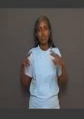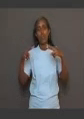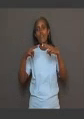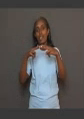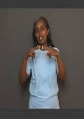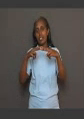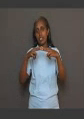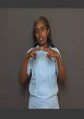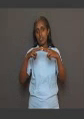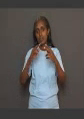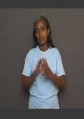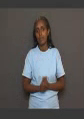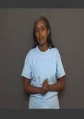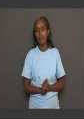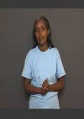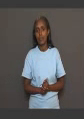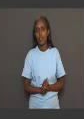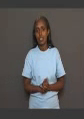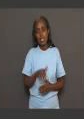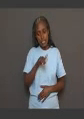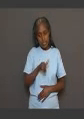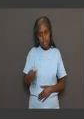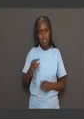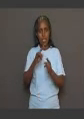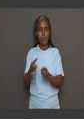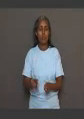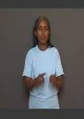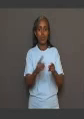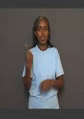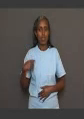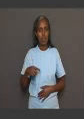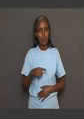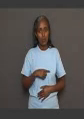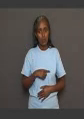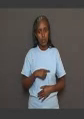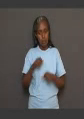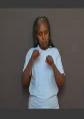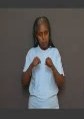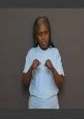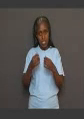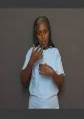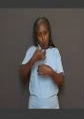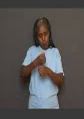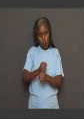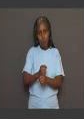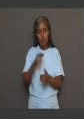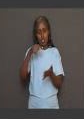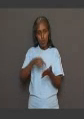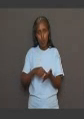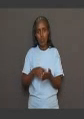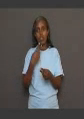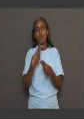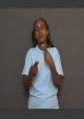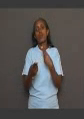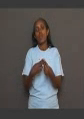vertices. In the same way, we may conclude that the dot product